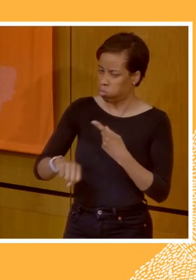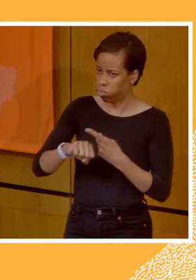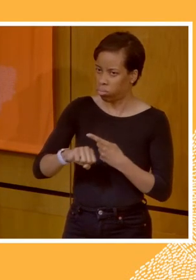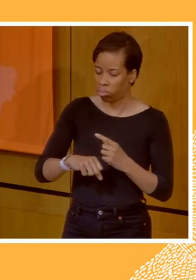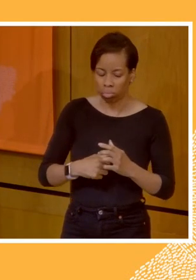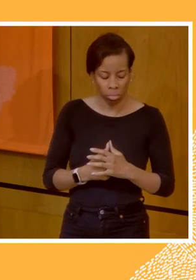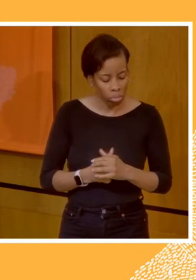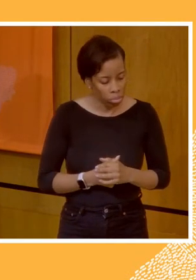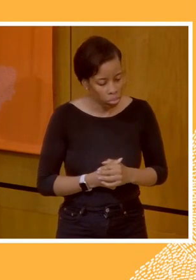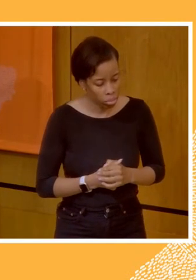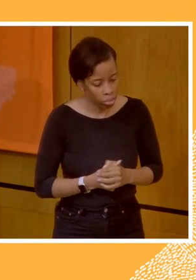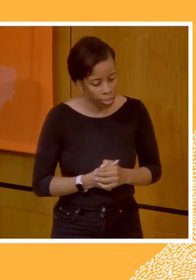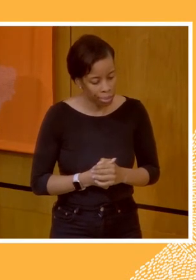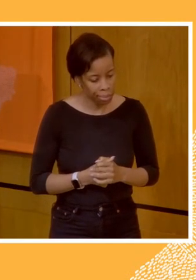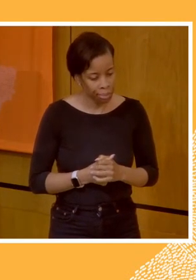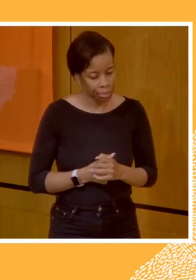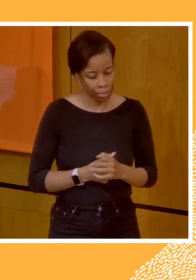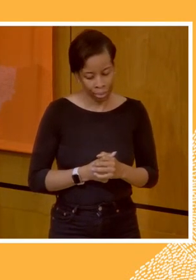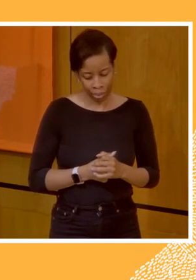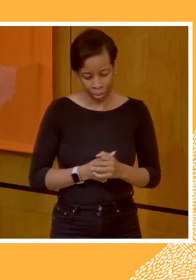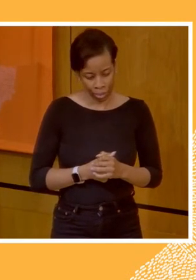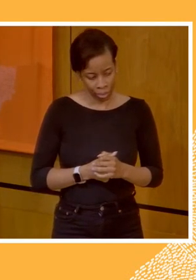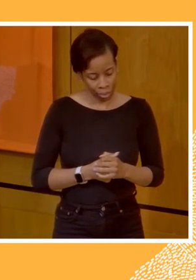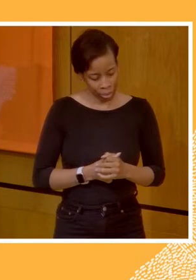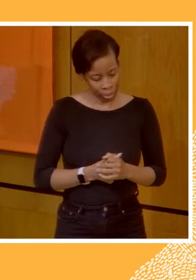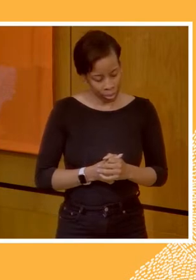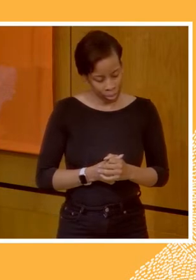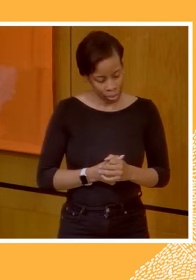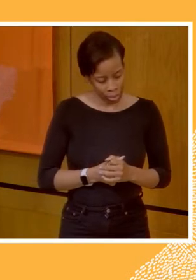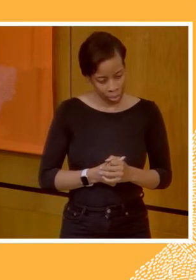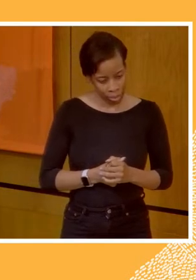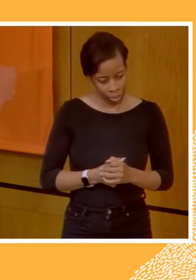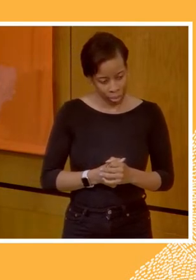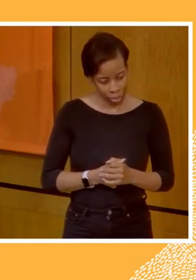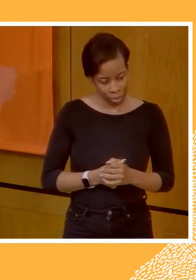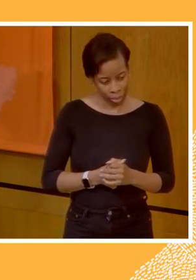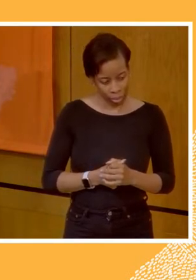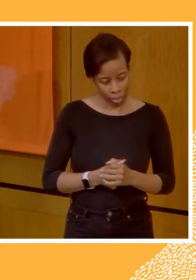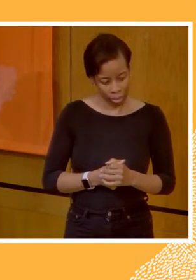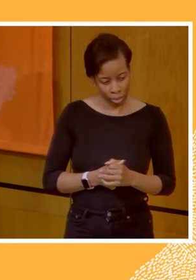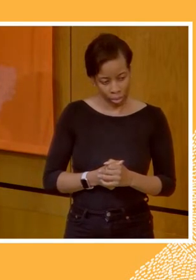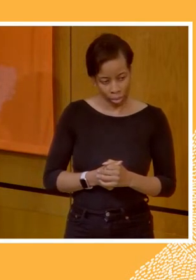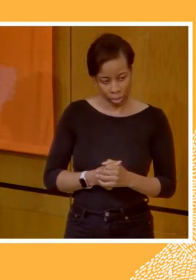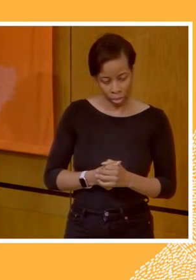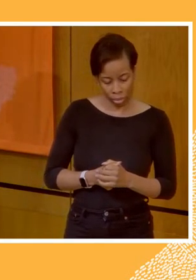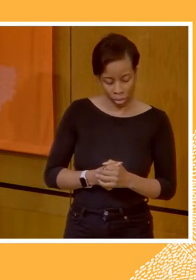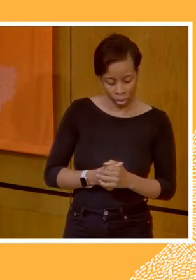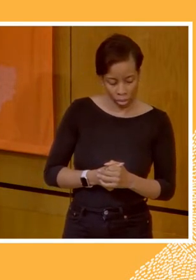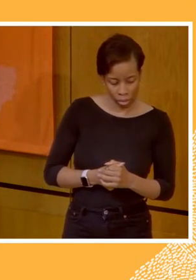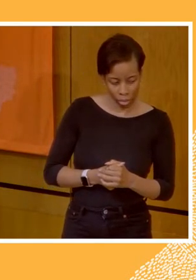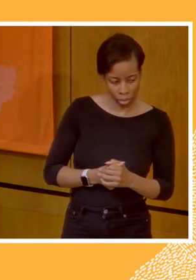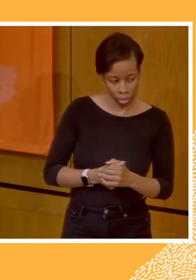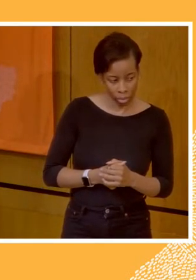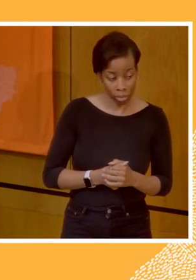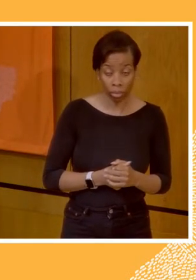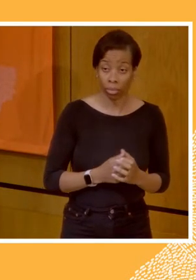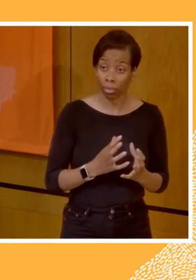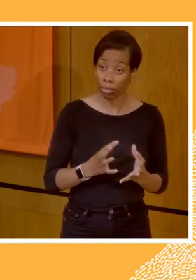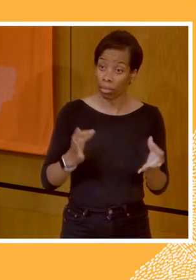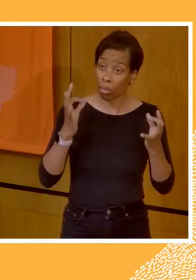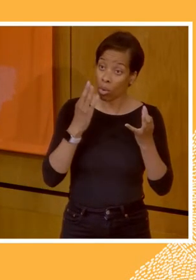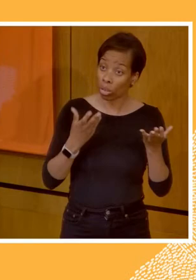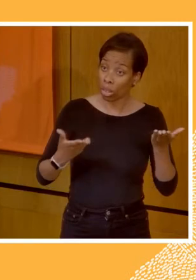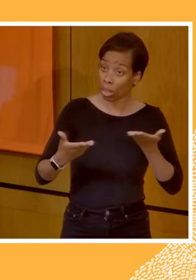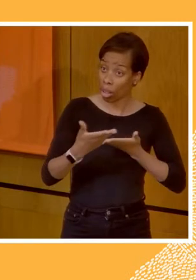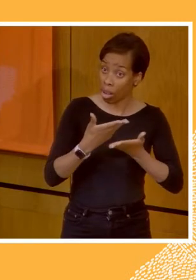I guess it's also really important to mention that each episode of the Land Body Ecologies podcast isn't just one episode